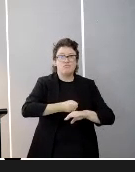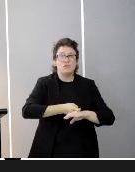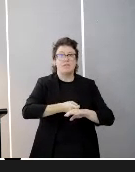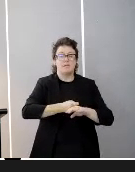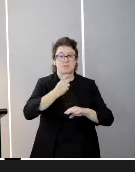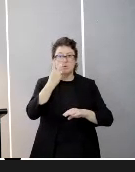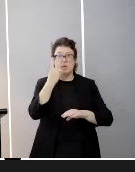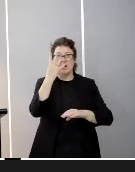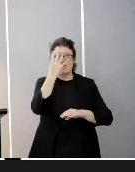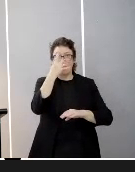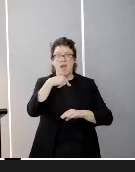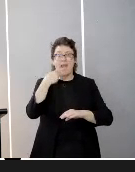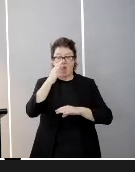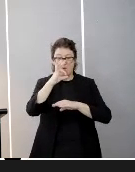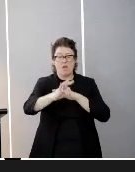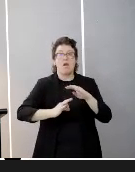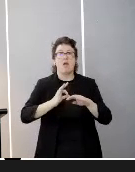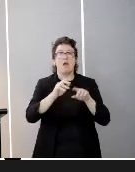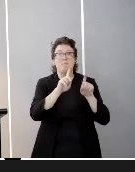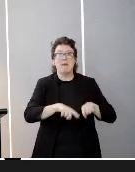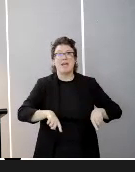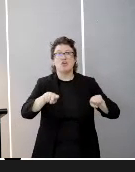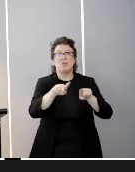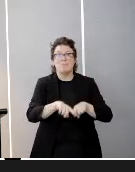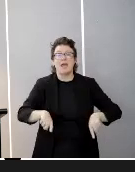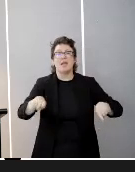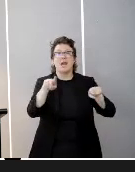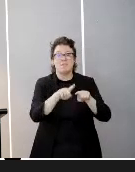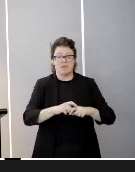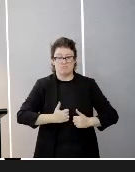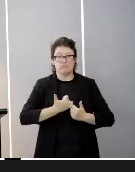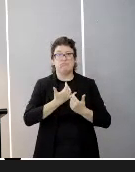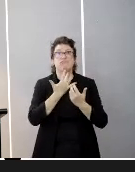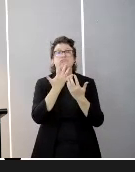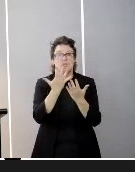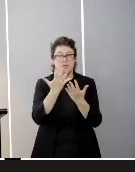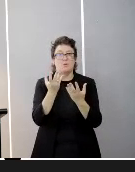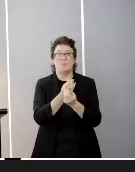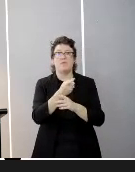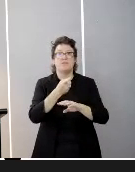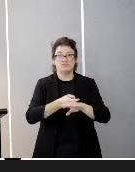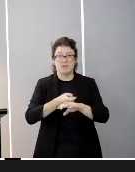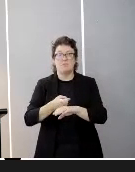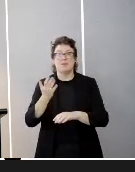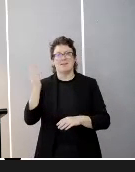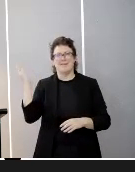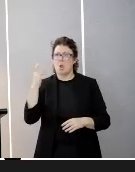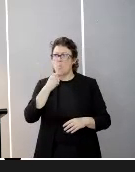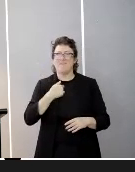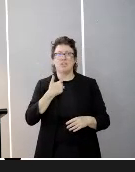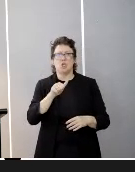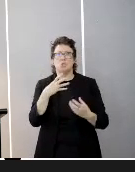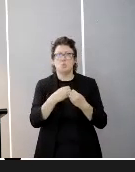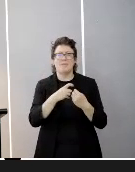24-hour pattern of different things coming on in their body with this really rhythmic cycle. And this has been done in different